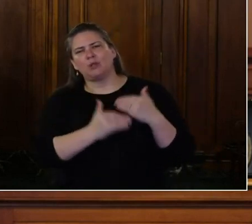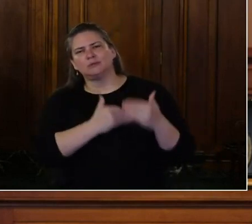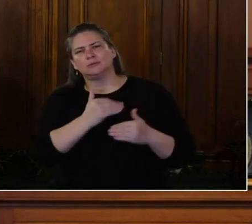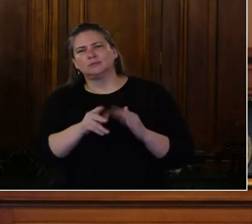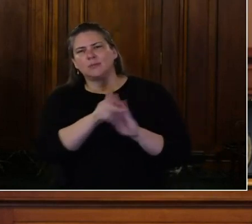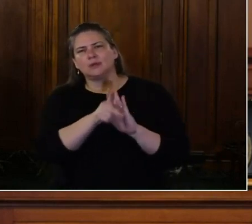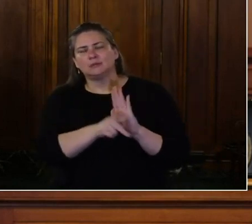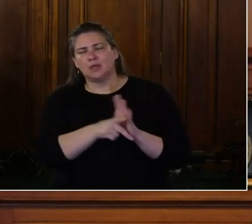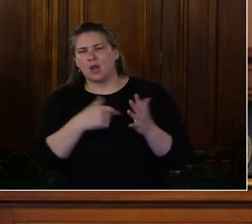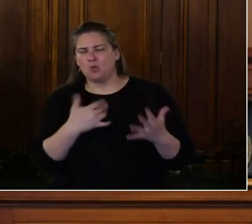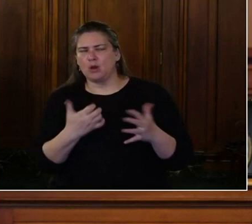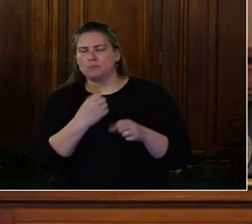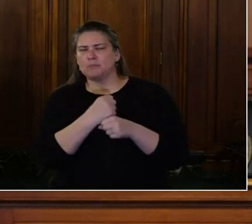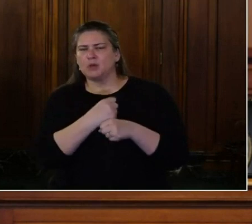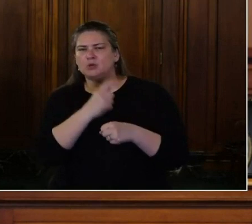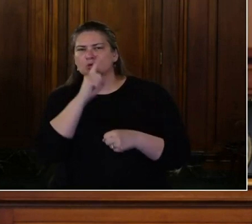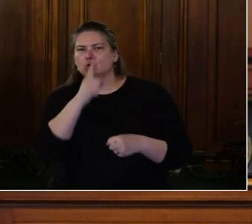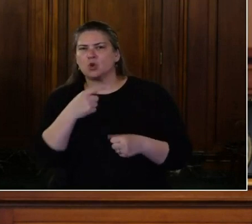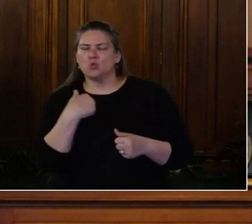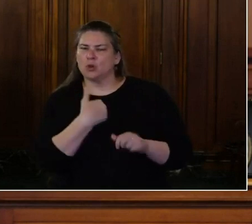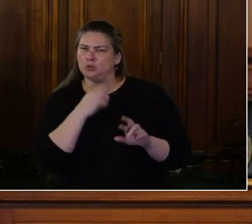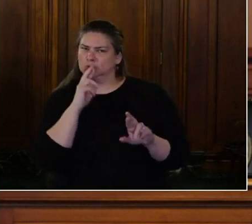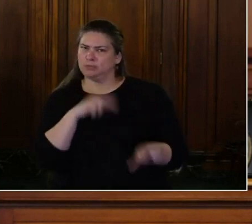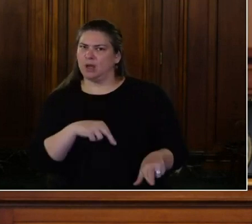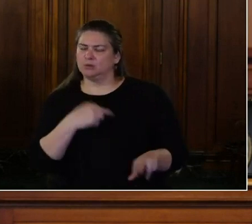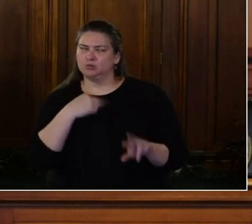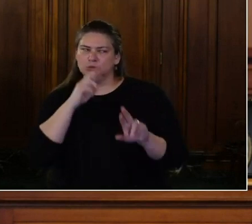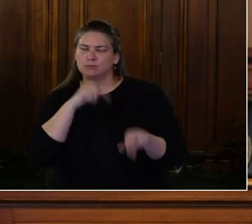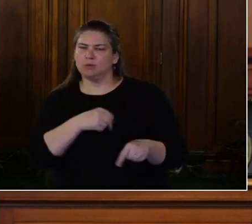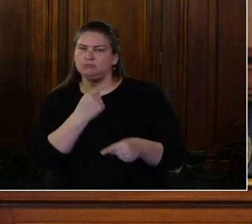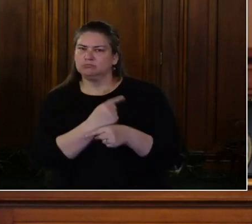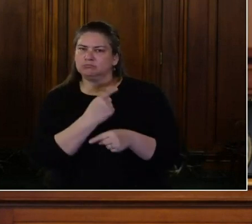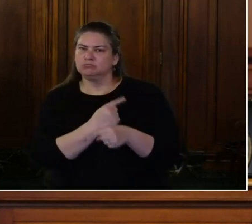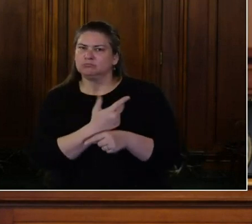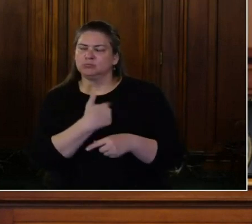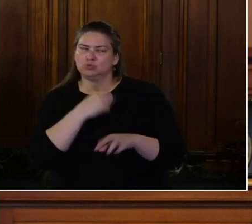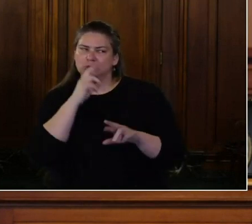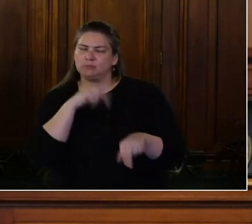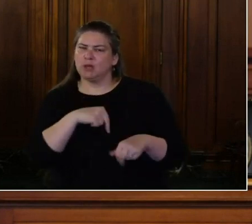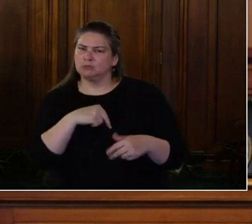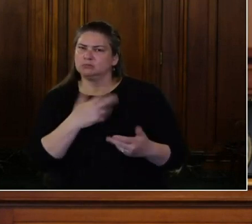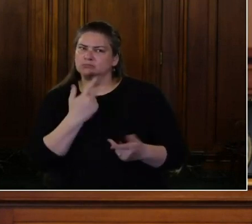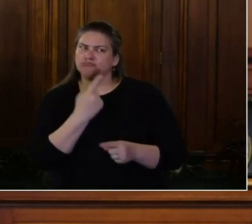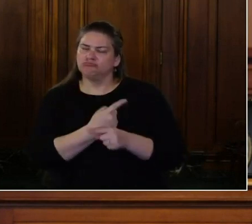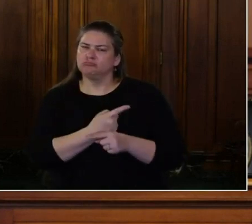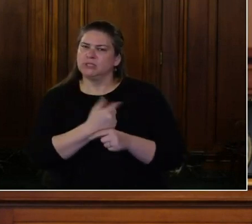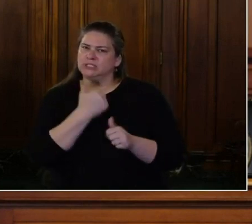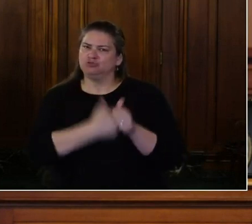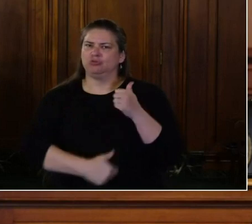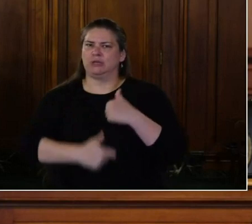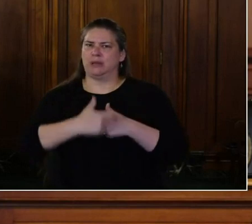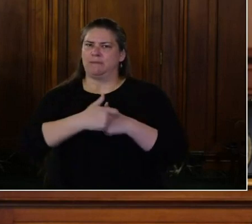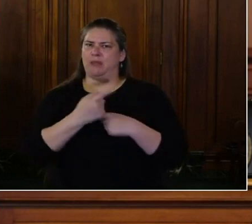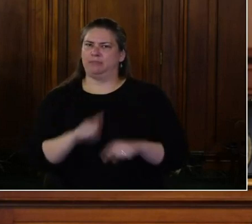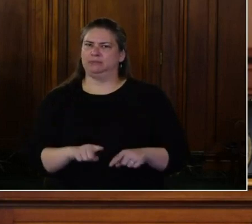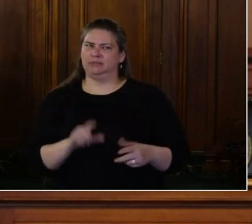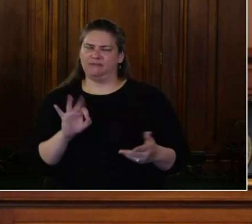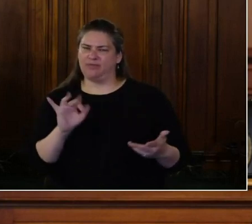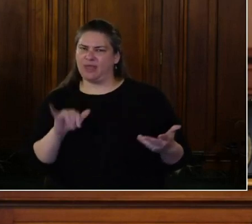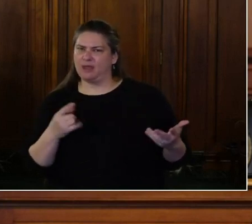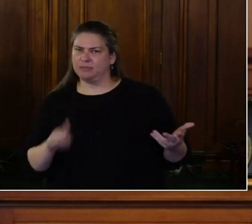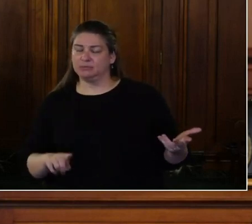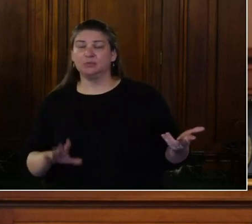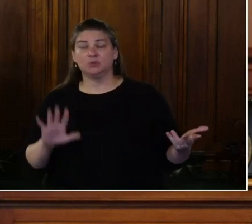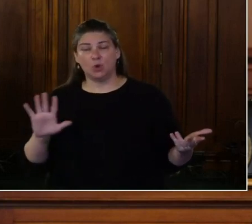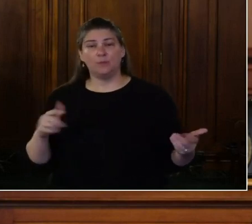sure that we respond quickly, and we respond correctly each and every time. And I'm excited